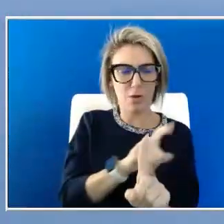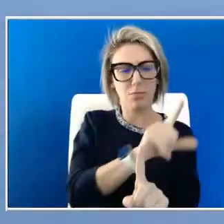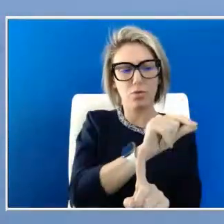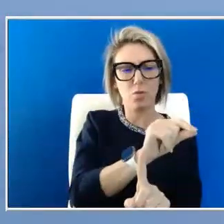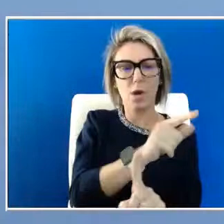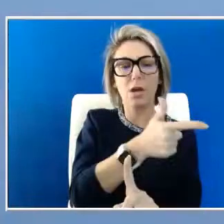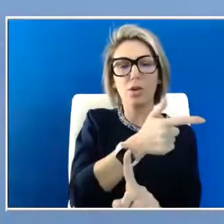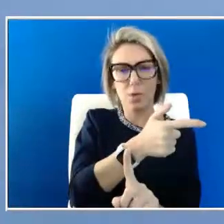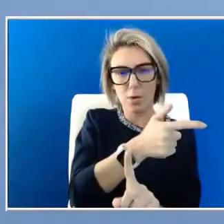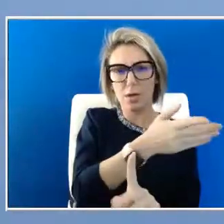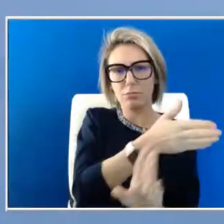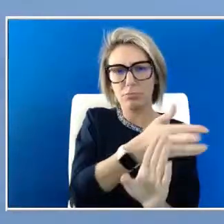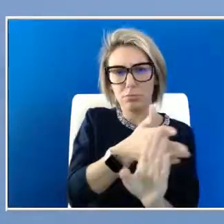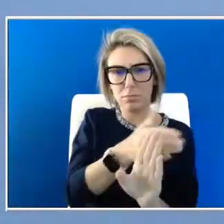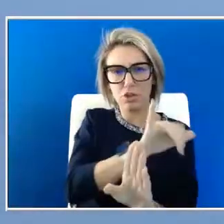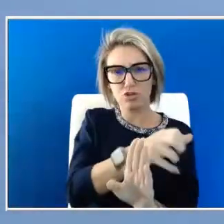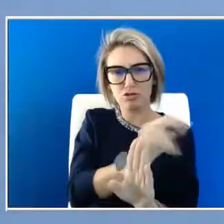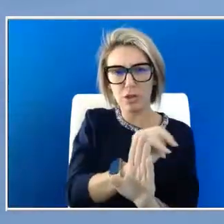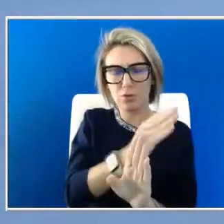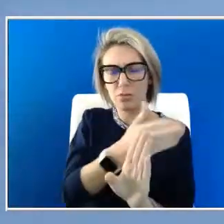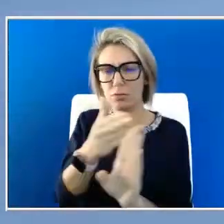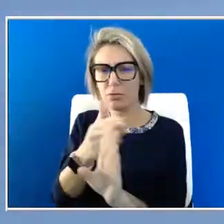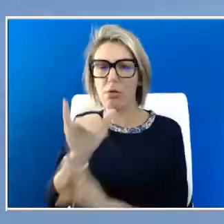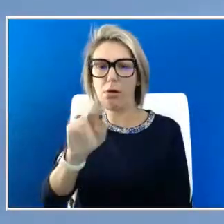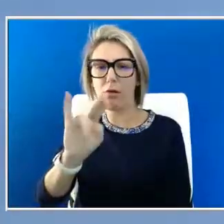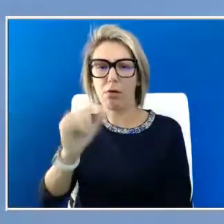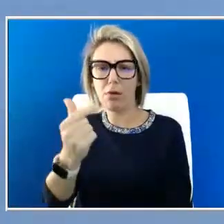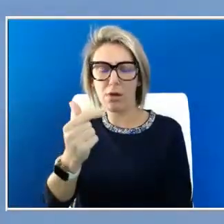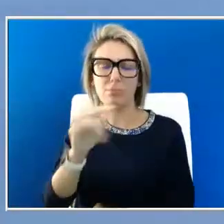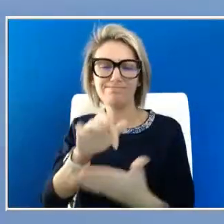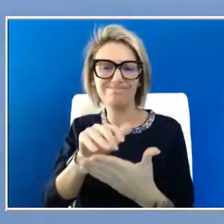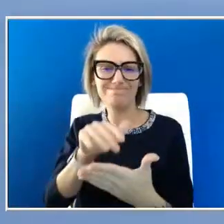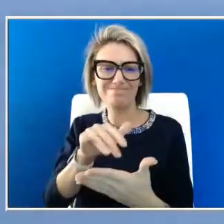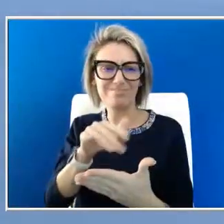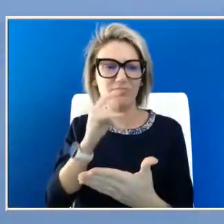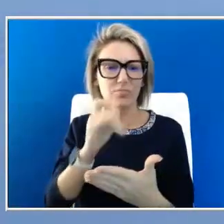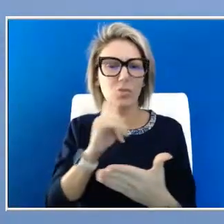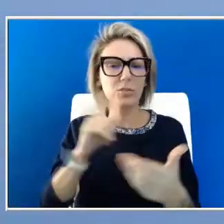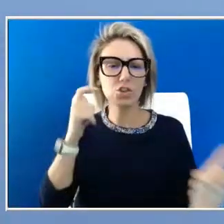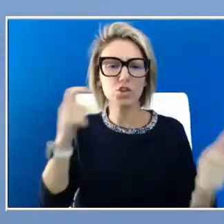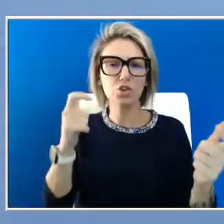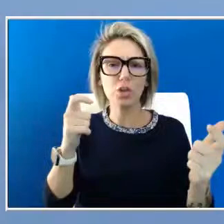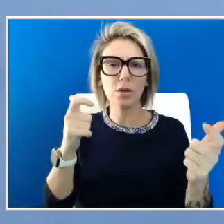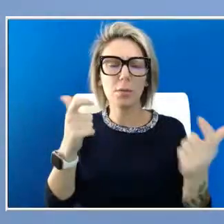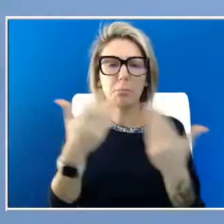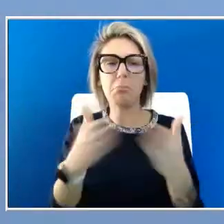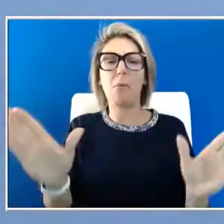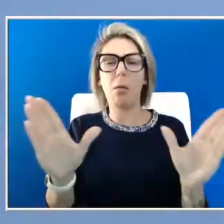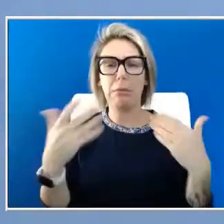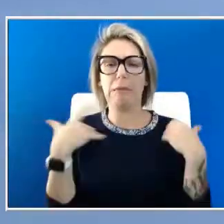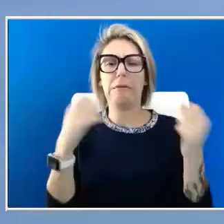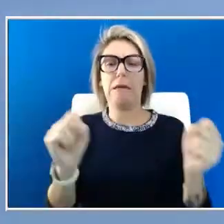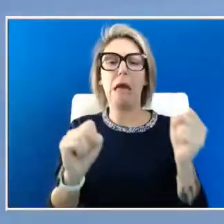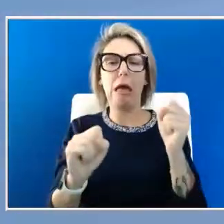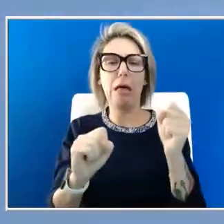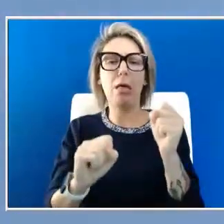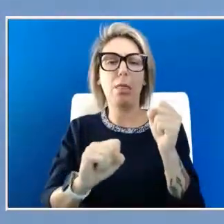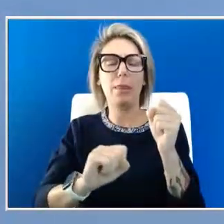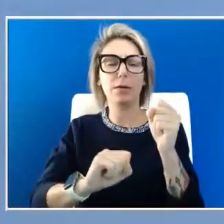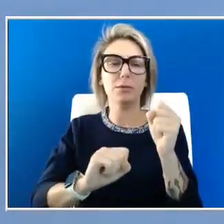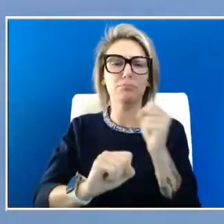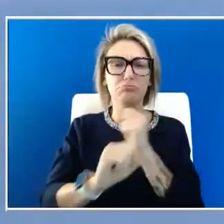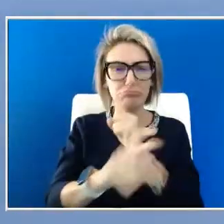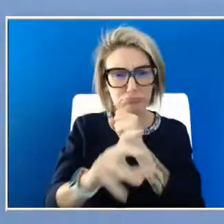from January to August. Yeah. Study authors called it the largest public health campaign in history They estimated that the vaccine saved more